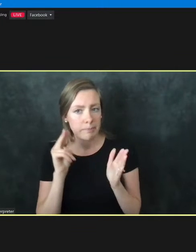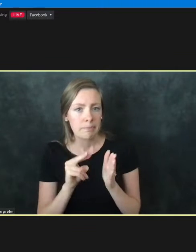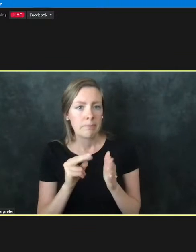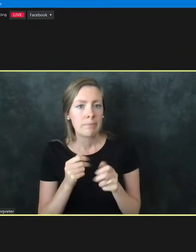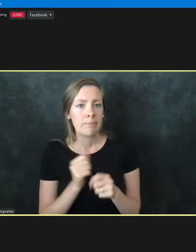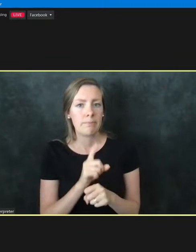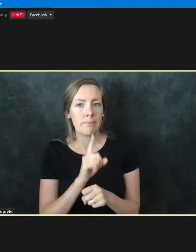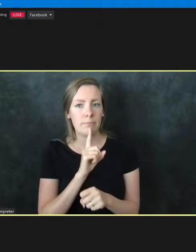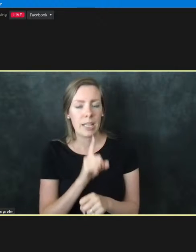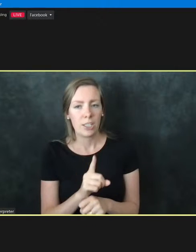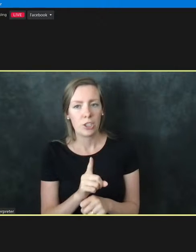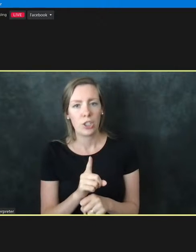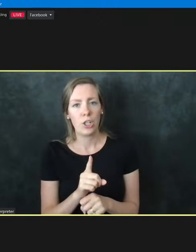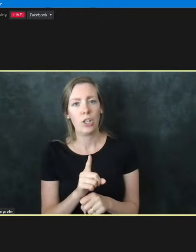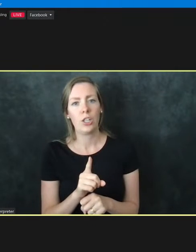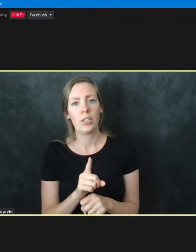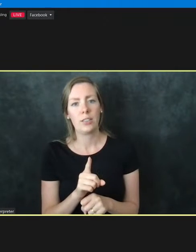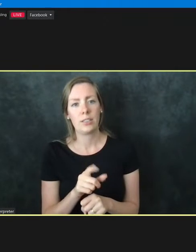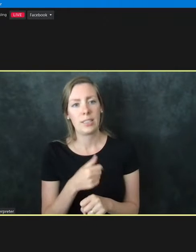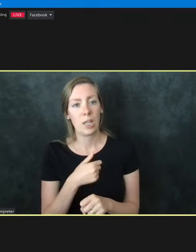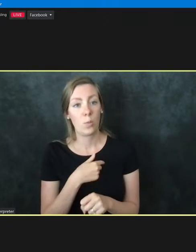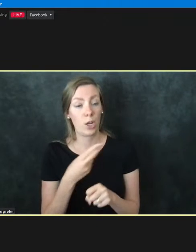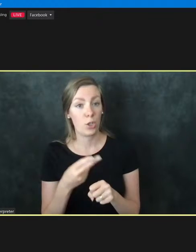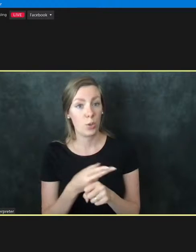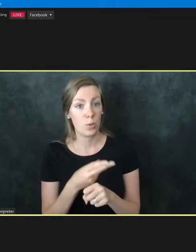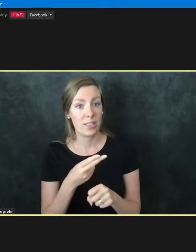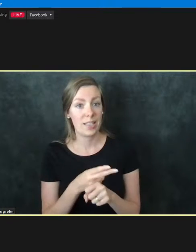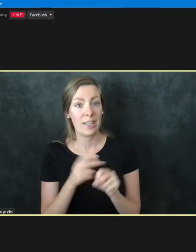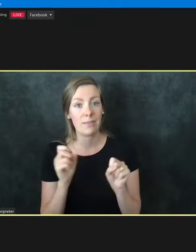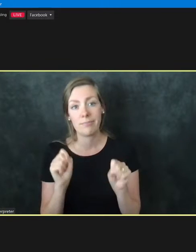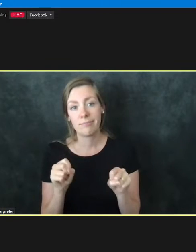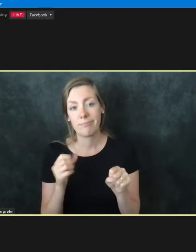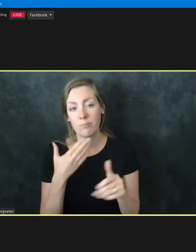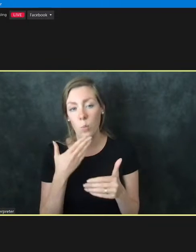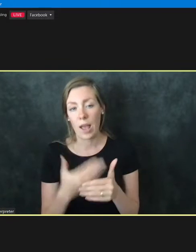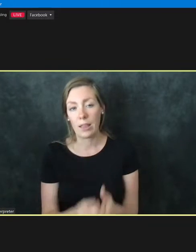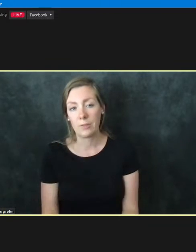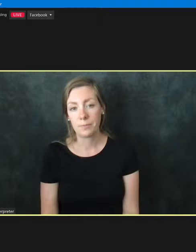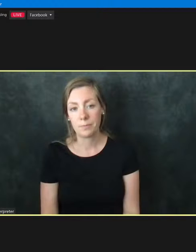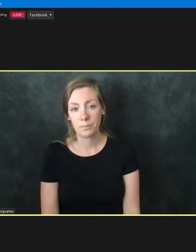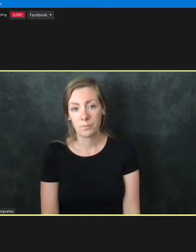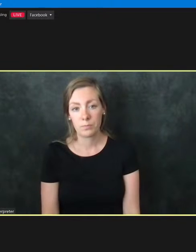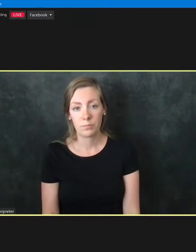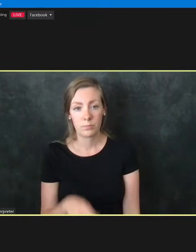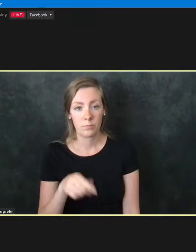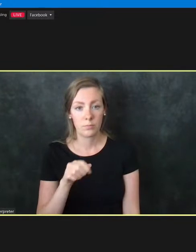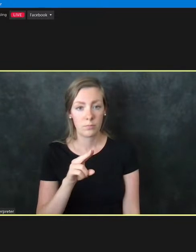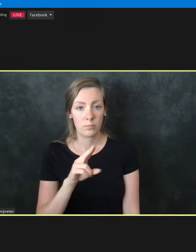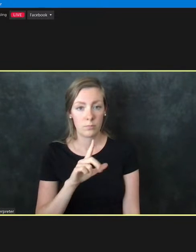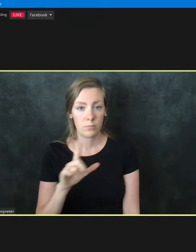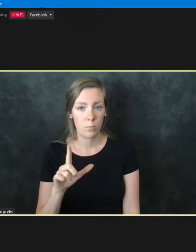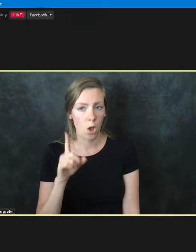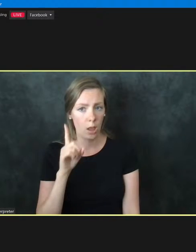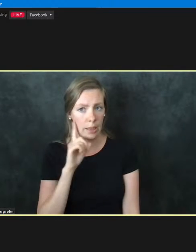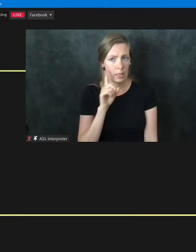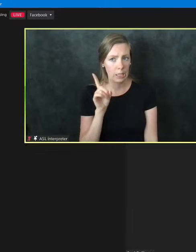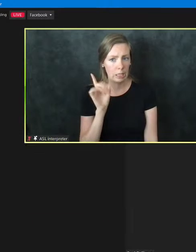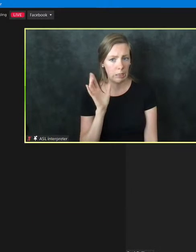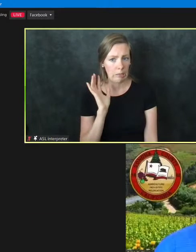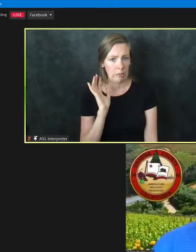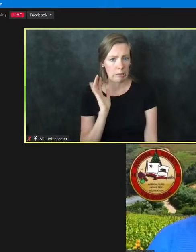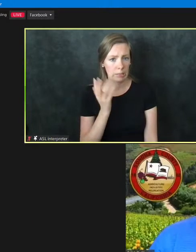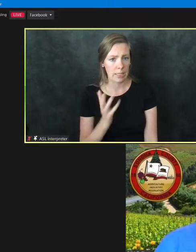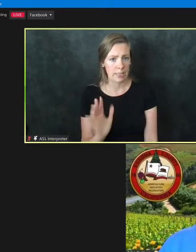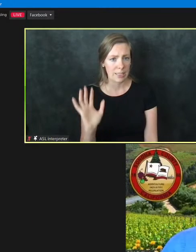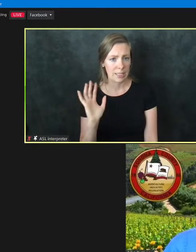consumiendo are y as están haciendo efficient bien. as possible. Podemos ser lo más eficiente. Trying to look through the last of the questions to